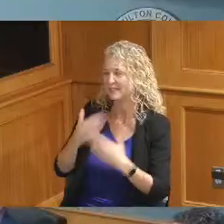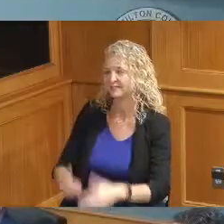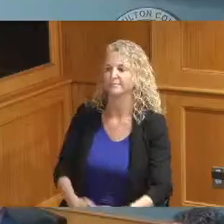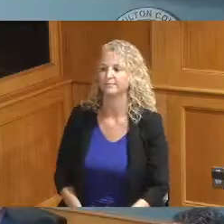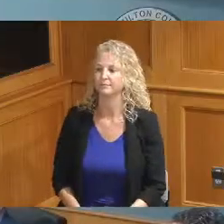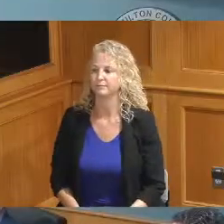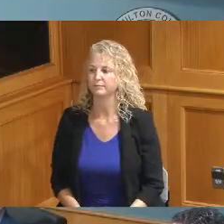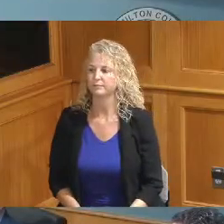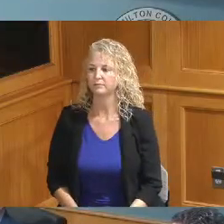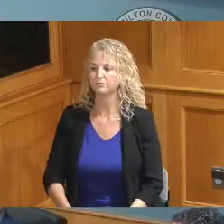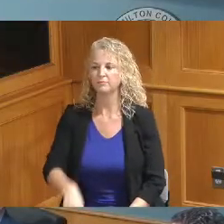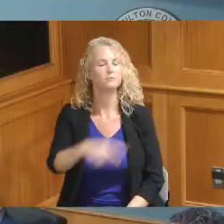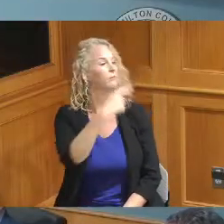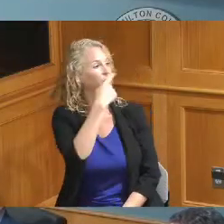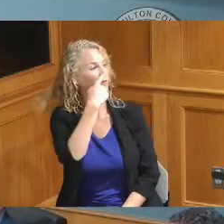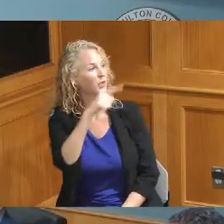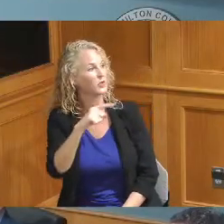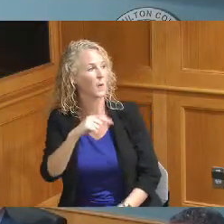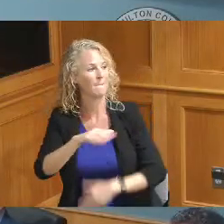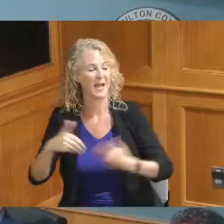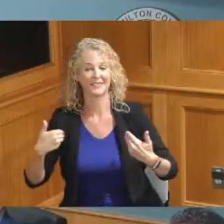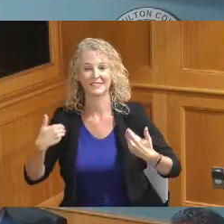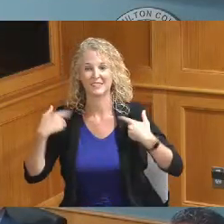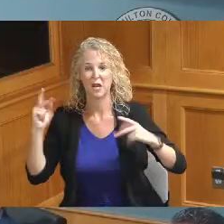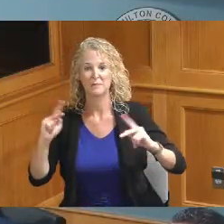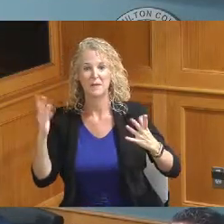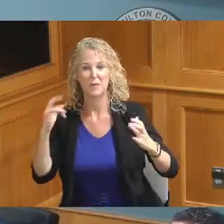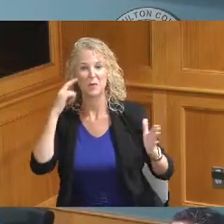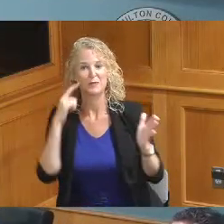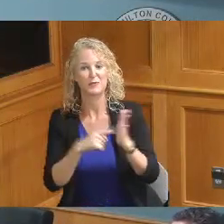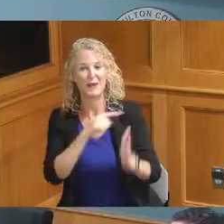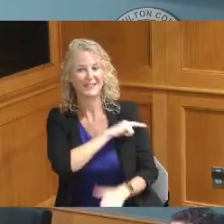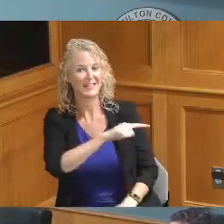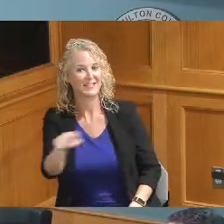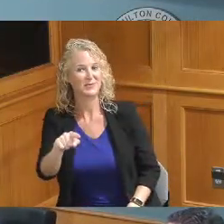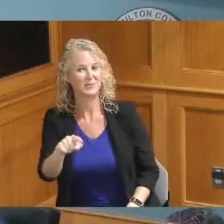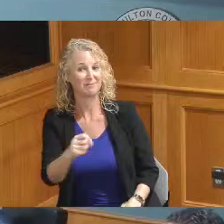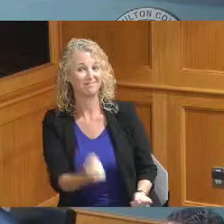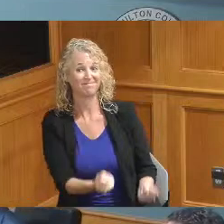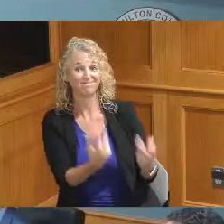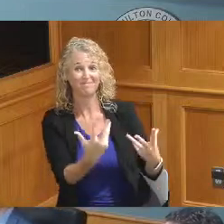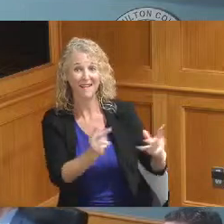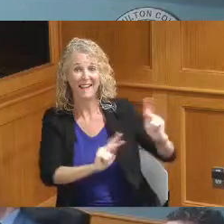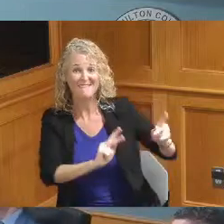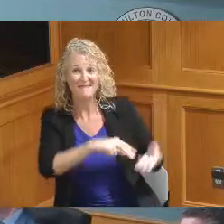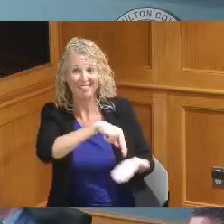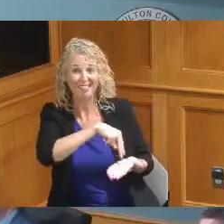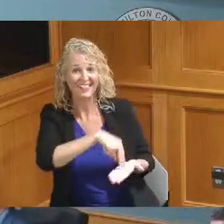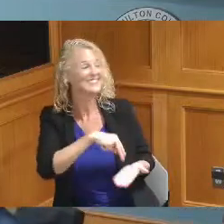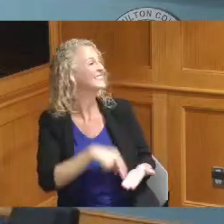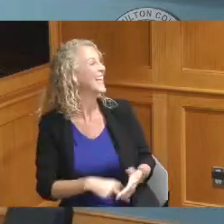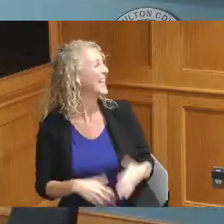you. Could the cadets please stand up? We'd like to recognize you. Get a picture. Can we get a picture?